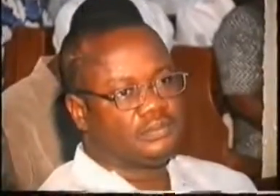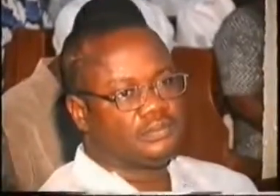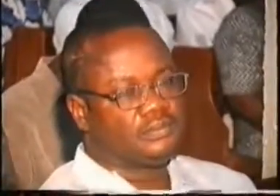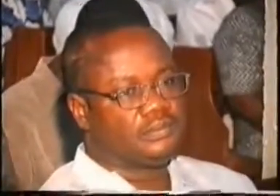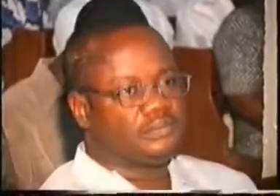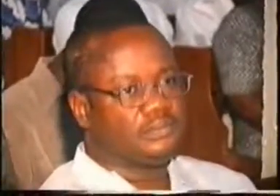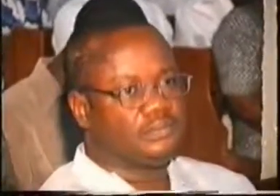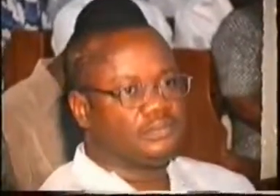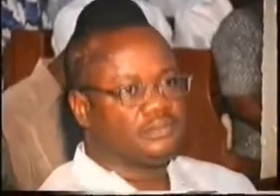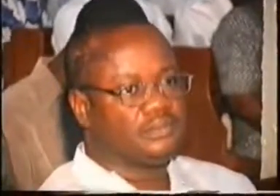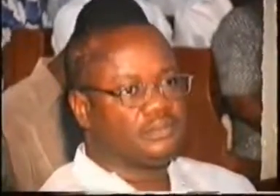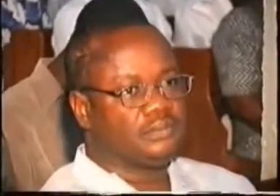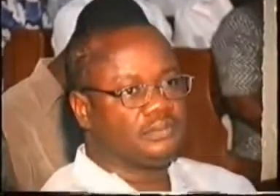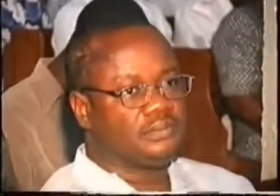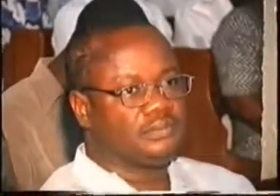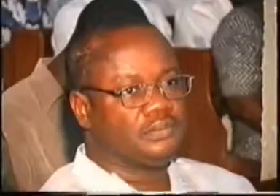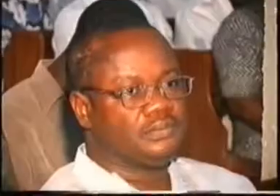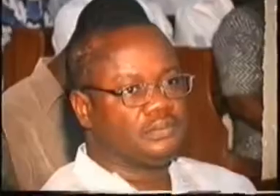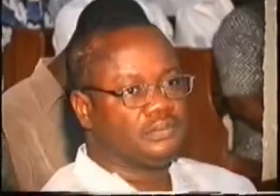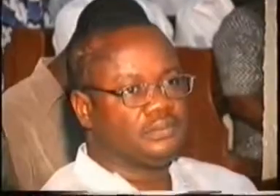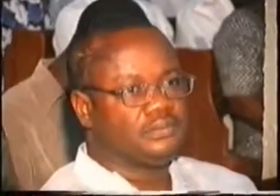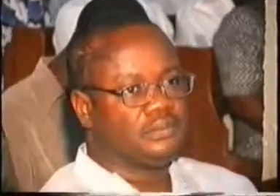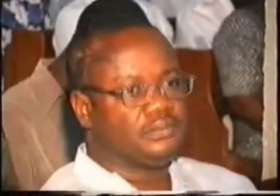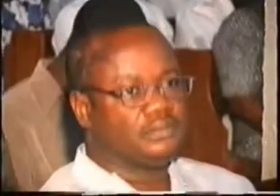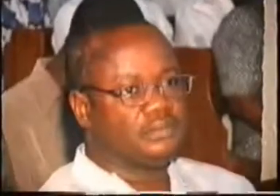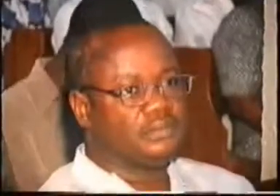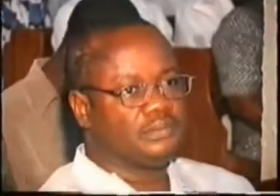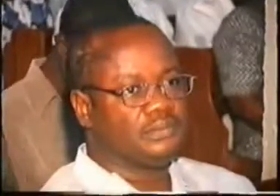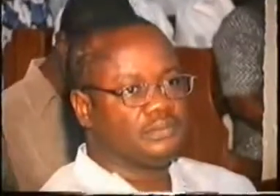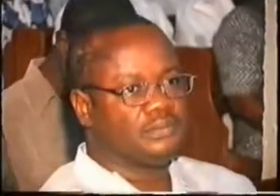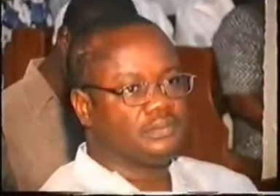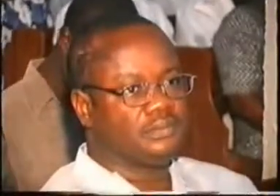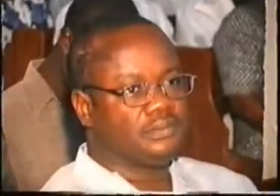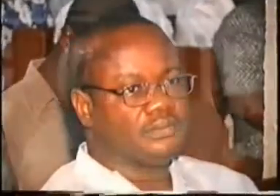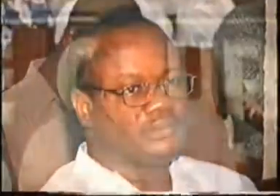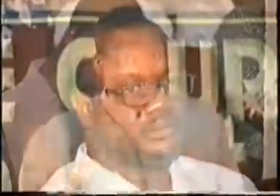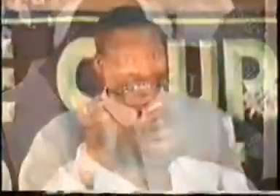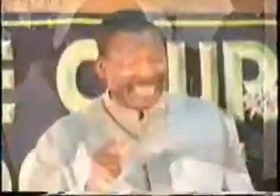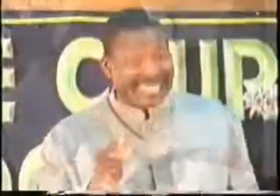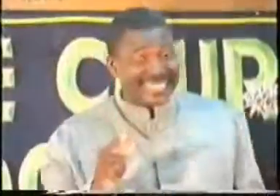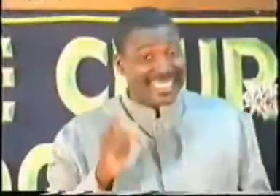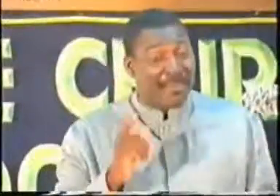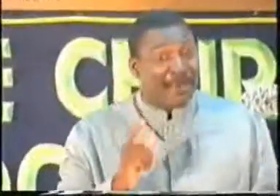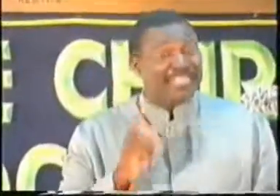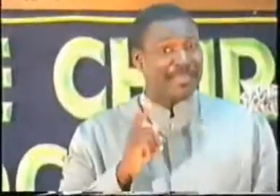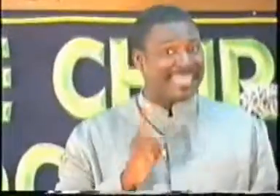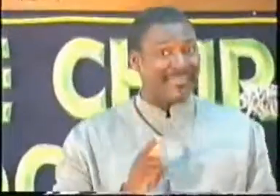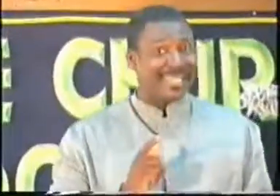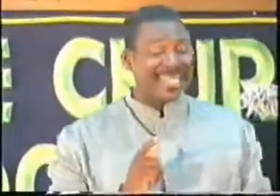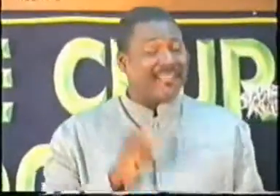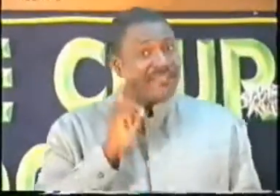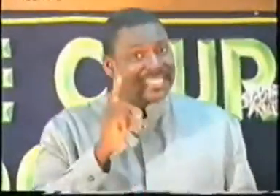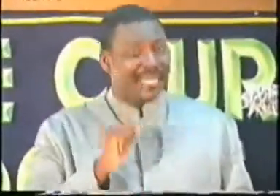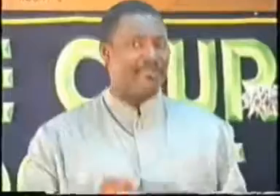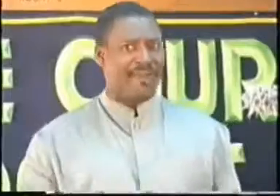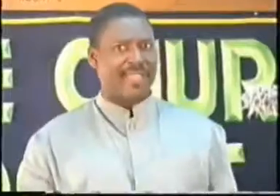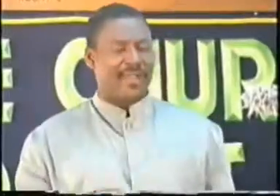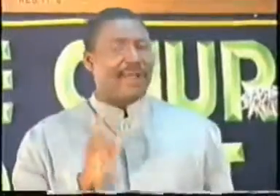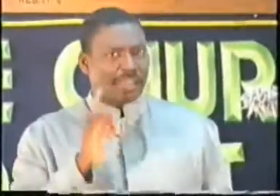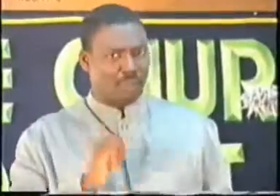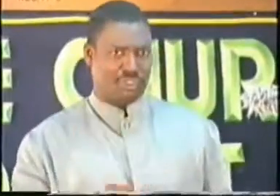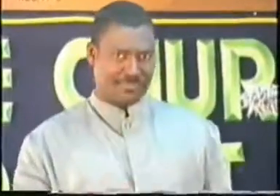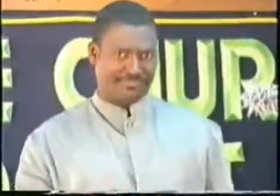ɛwɔ ho kwan sɛ ɛgye ntoso dudu ɛde firi wɔn nuanom Israelfoɔ no ɛnkyɛn. That is Hebrews chapter 7